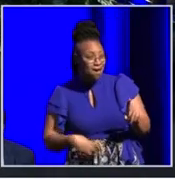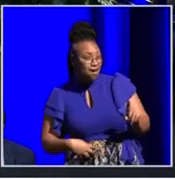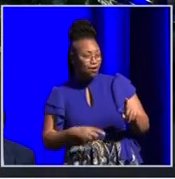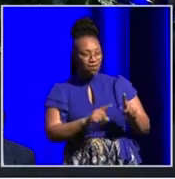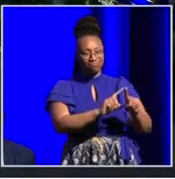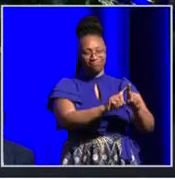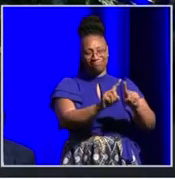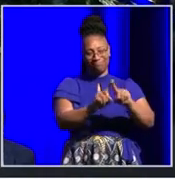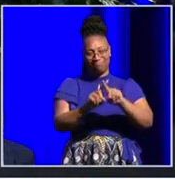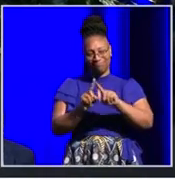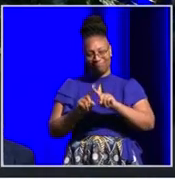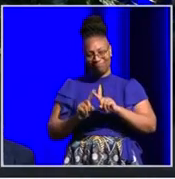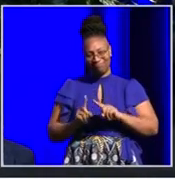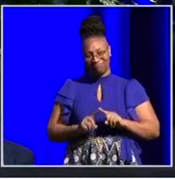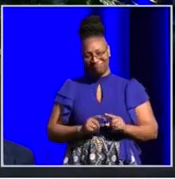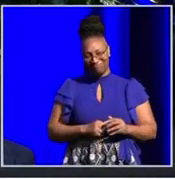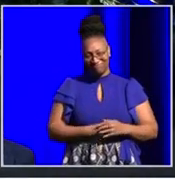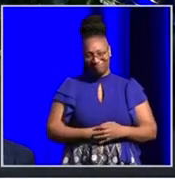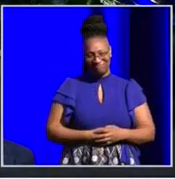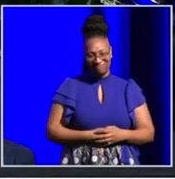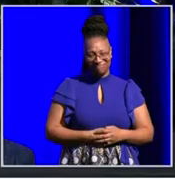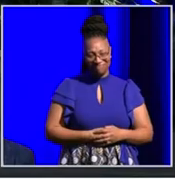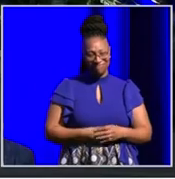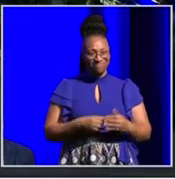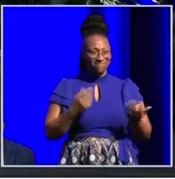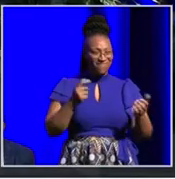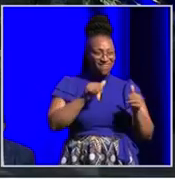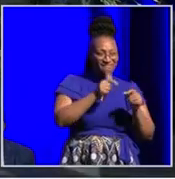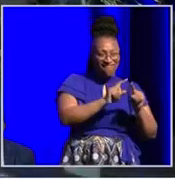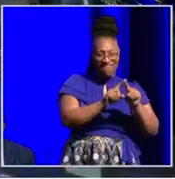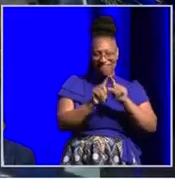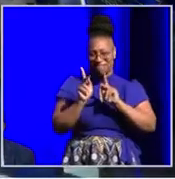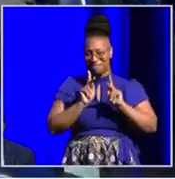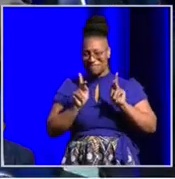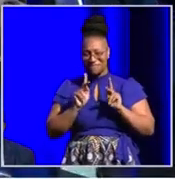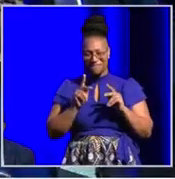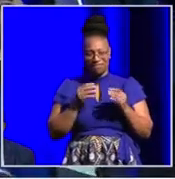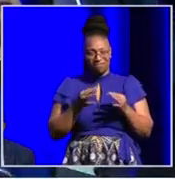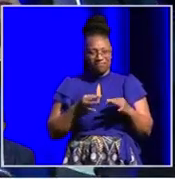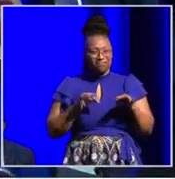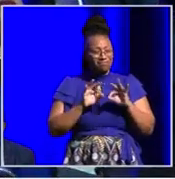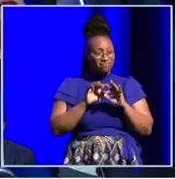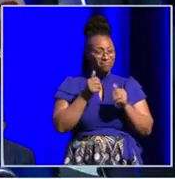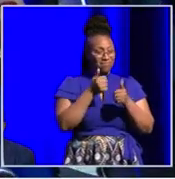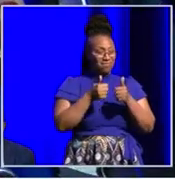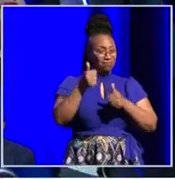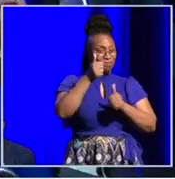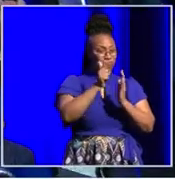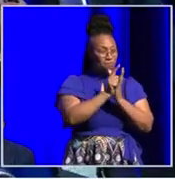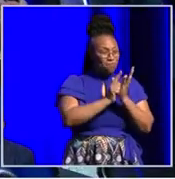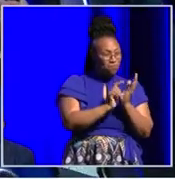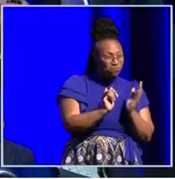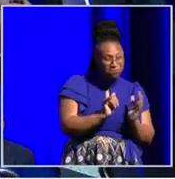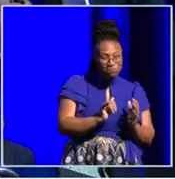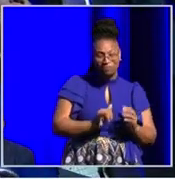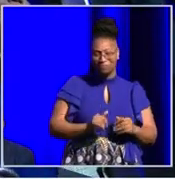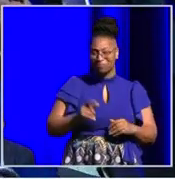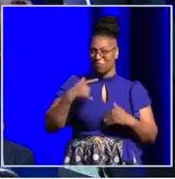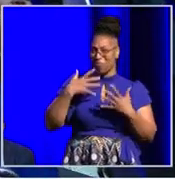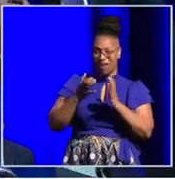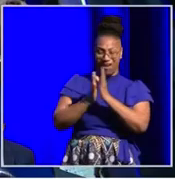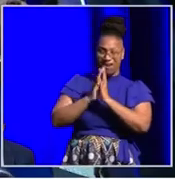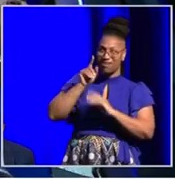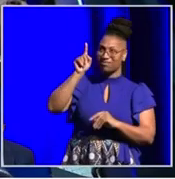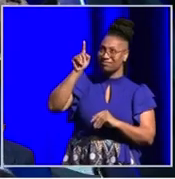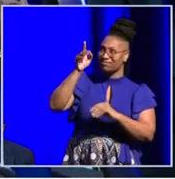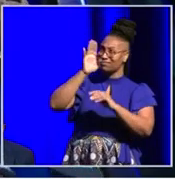Nadeau, Fruman, Parker, Allen, and Attorney General Swah. We ask that you bless them and keep them in the